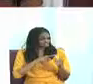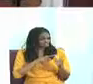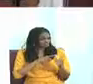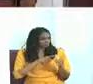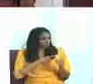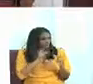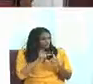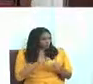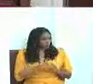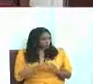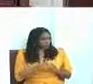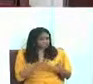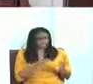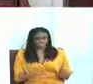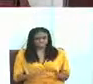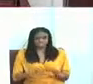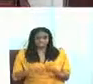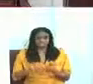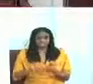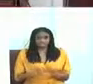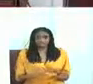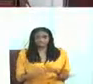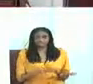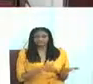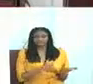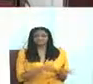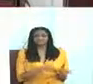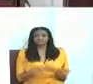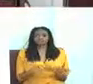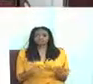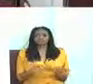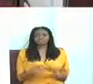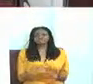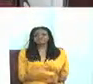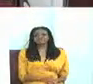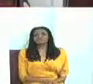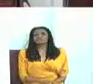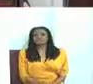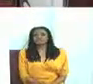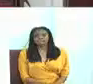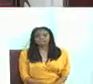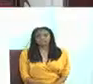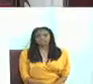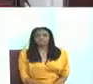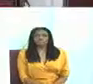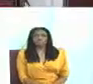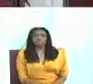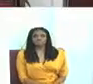Yes.